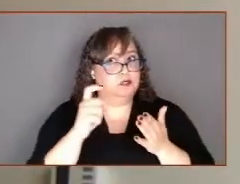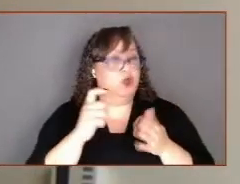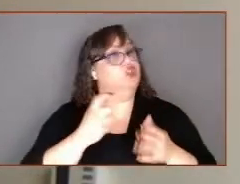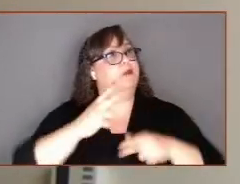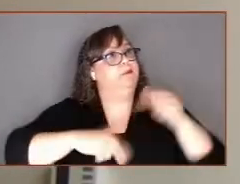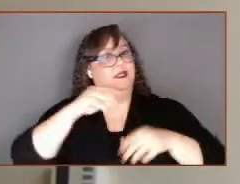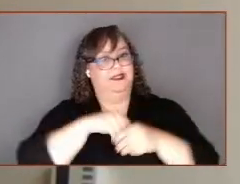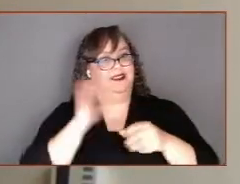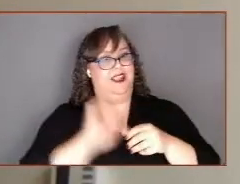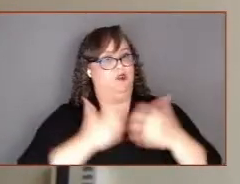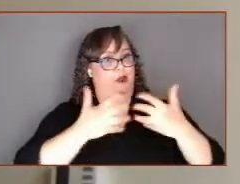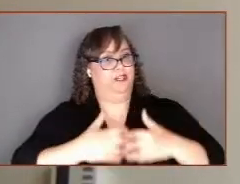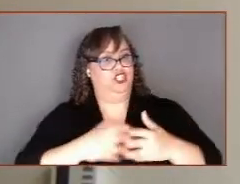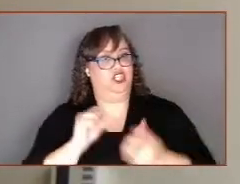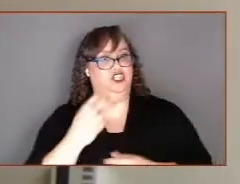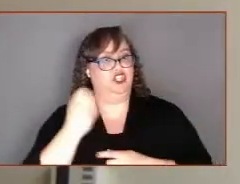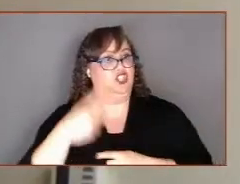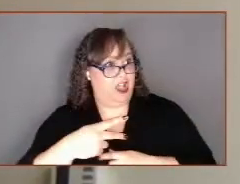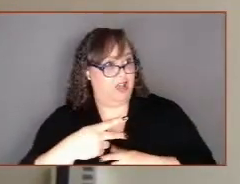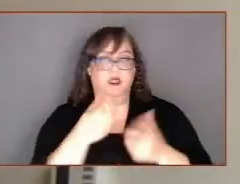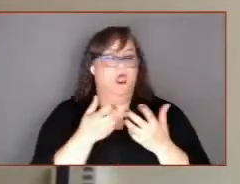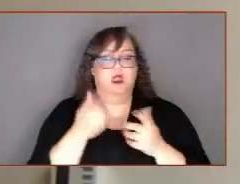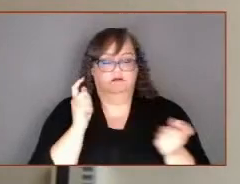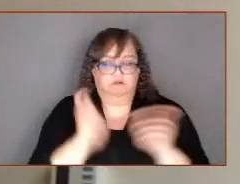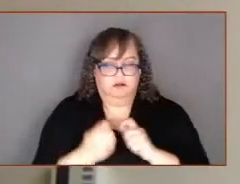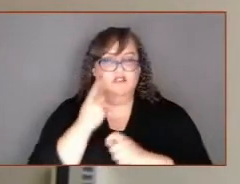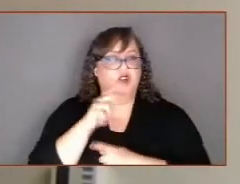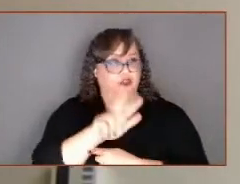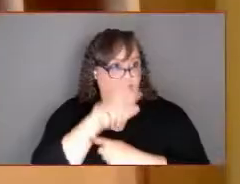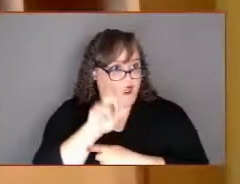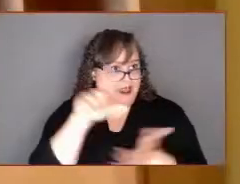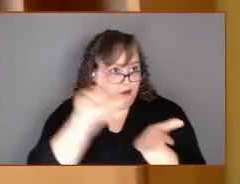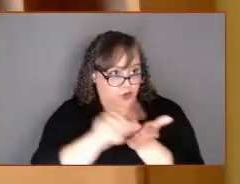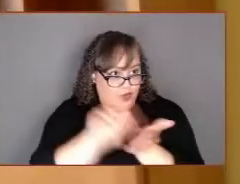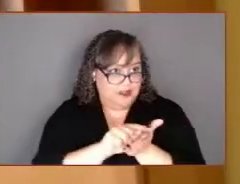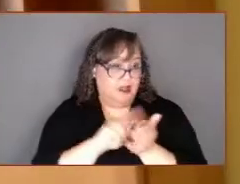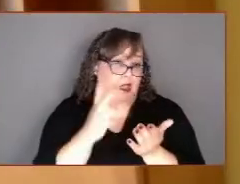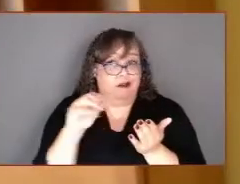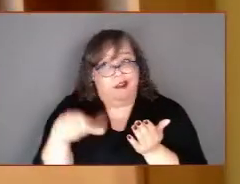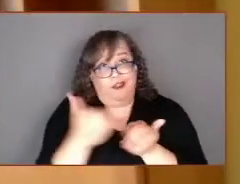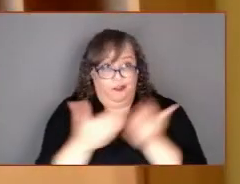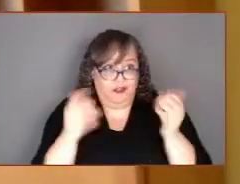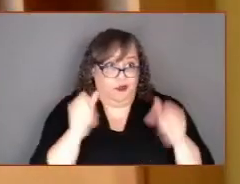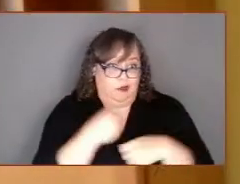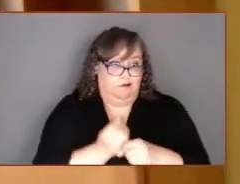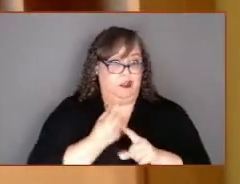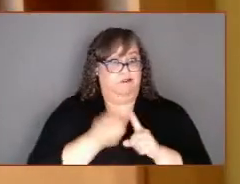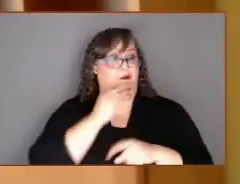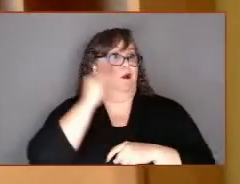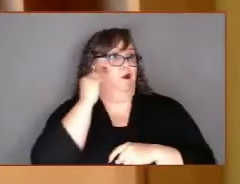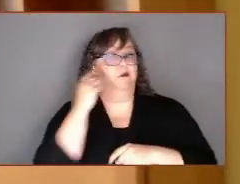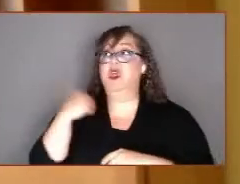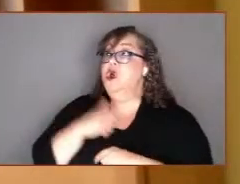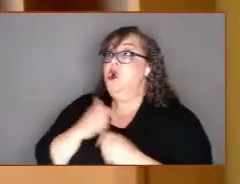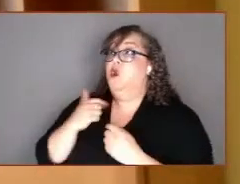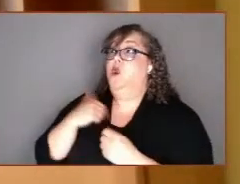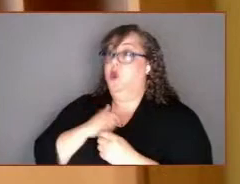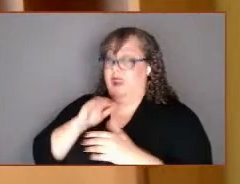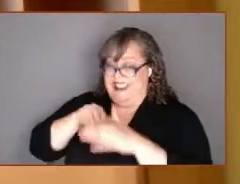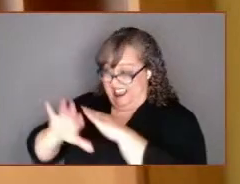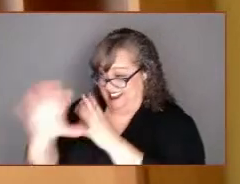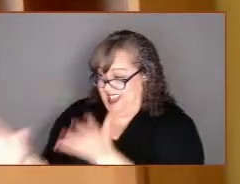then redesign them for 3D printing and other things you can make at home. We were actually a few hours before they